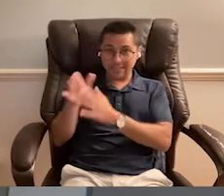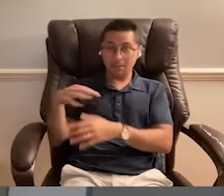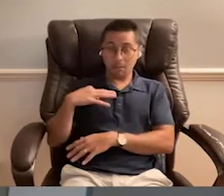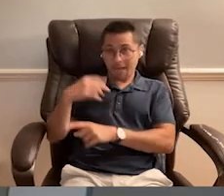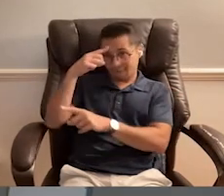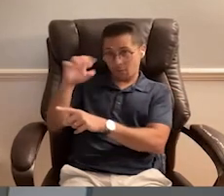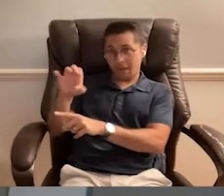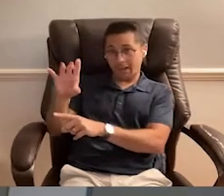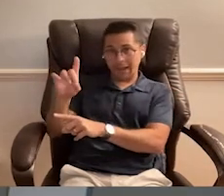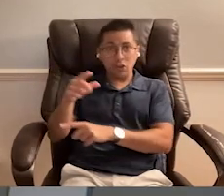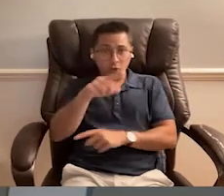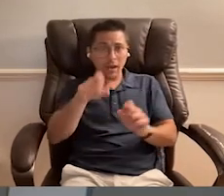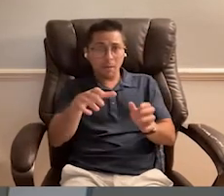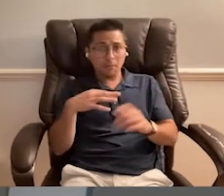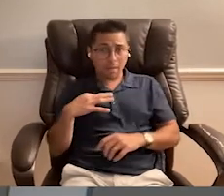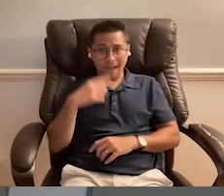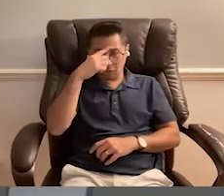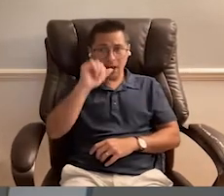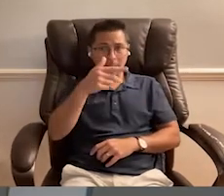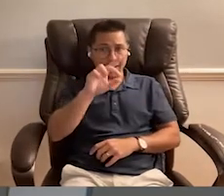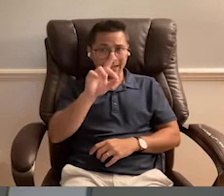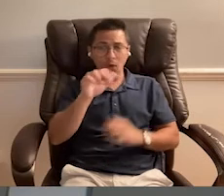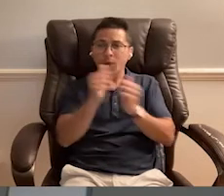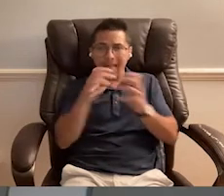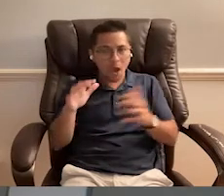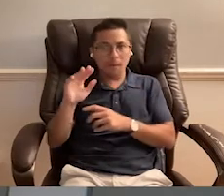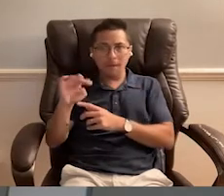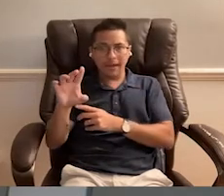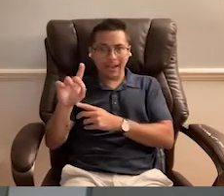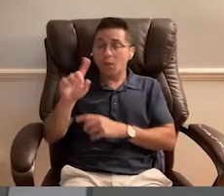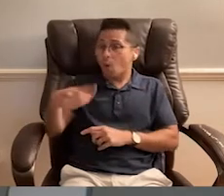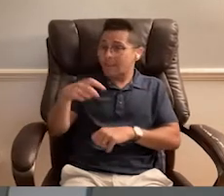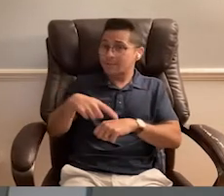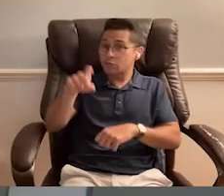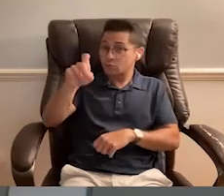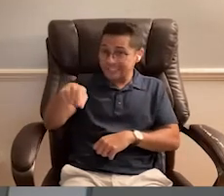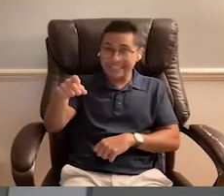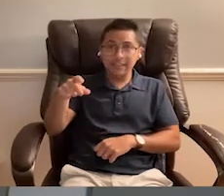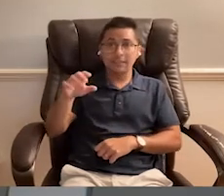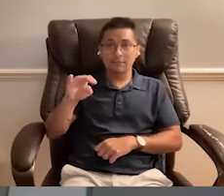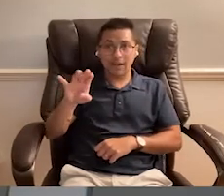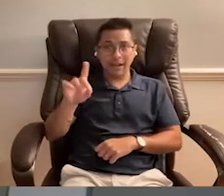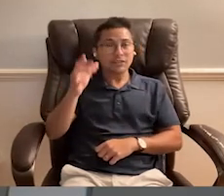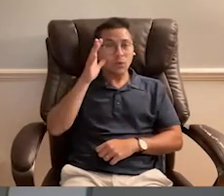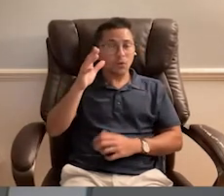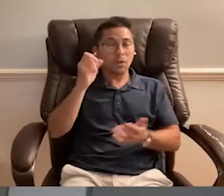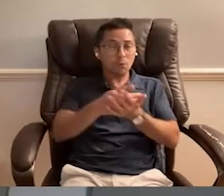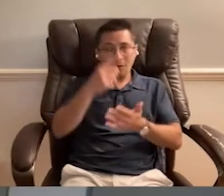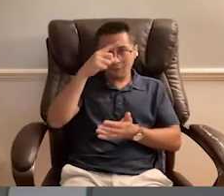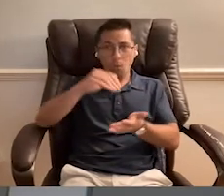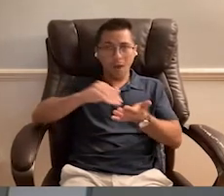will have to, I guess, have him apply for Medicaid. You can apply for APD without having Medicaid. The only time you will